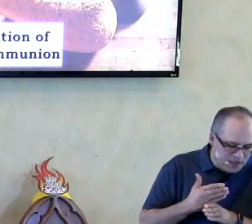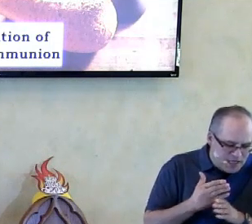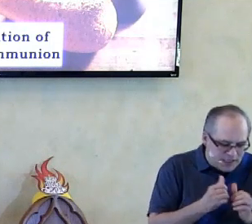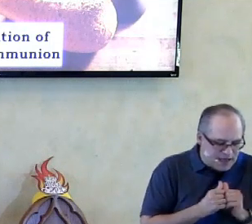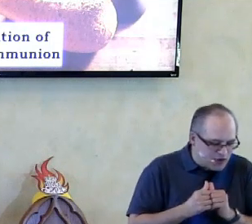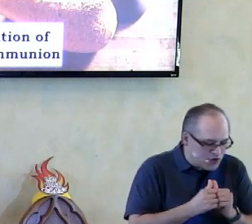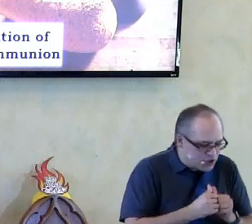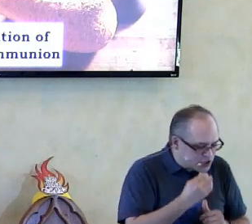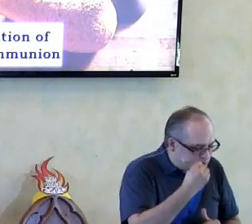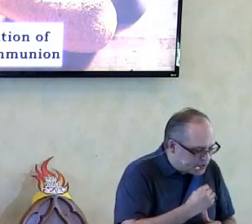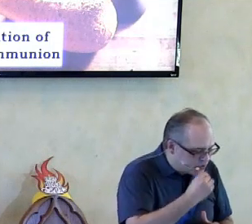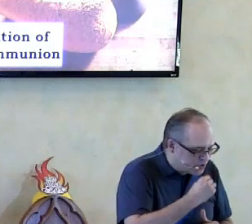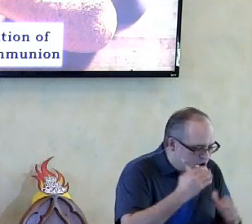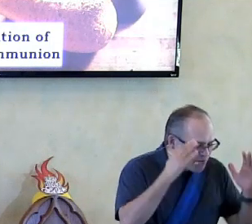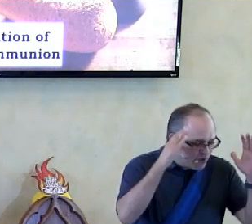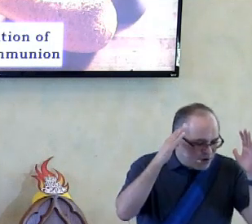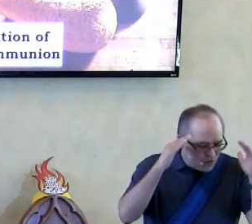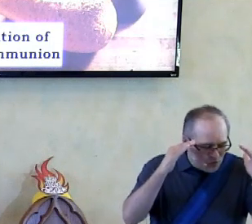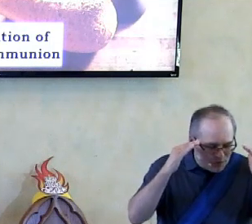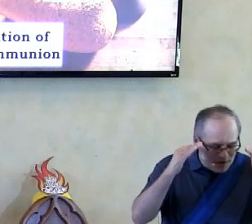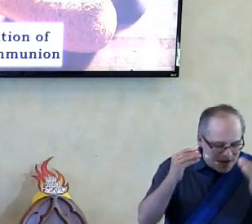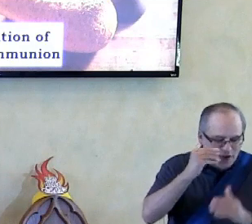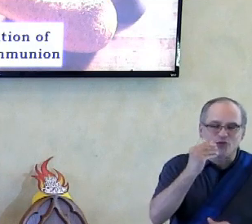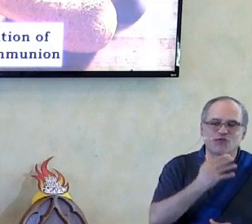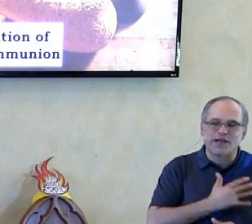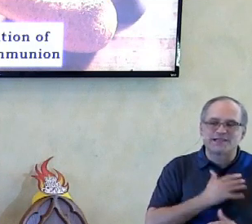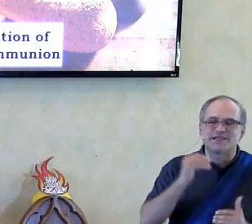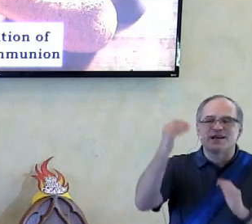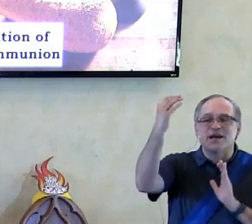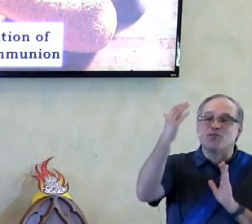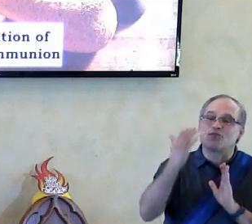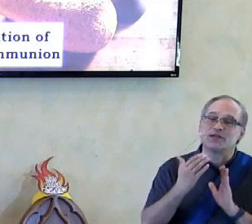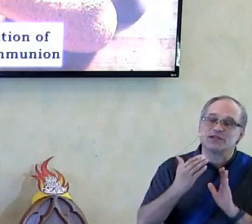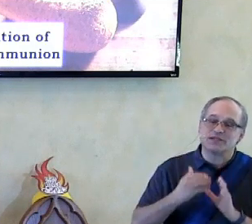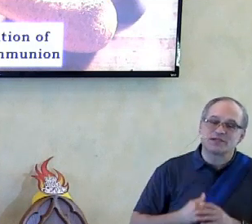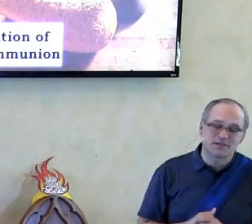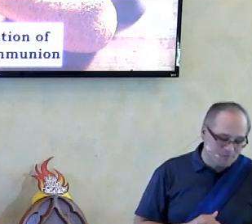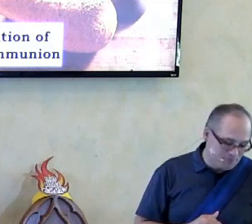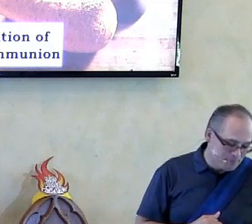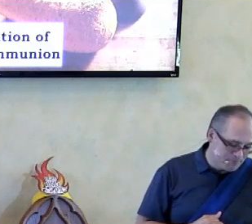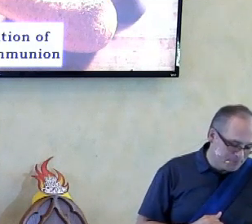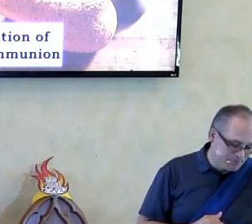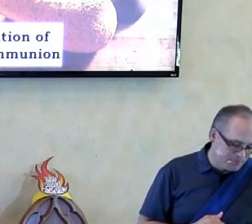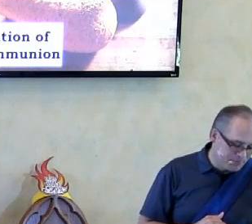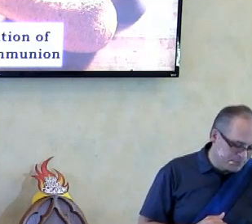sharing together in this meal for hope and grace and presence.